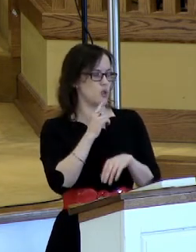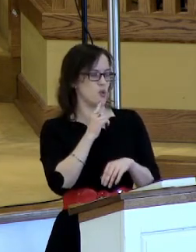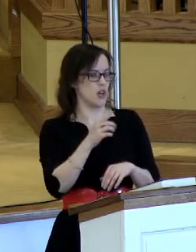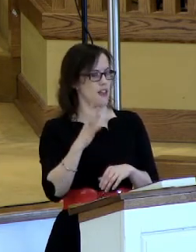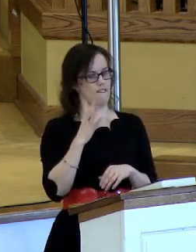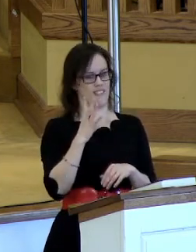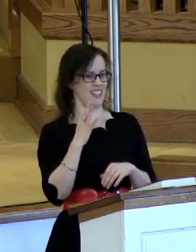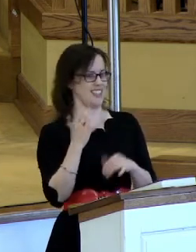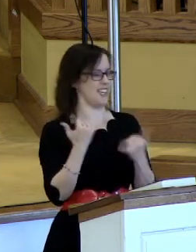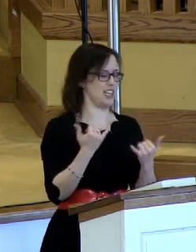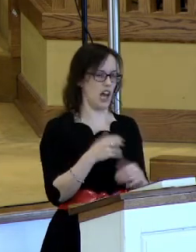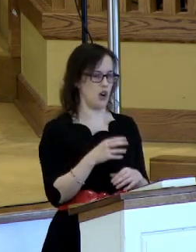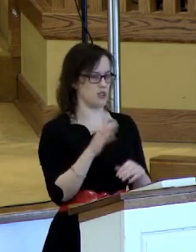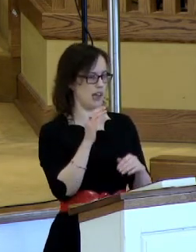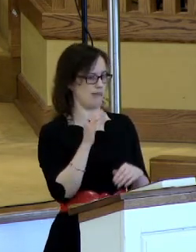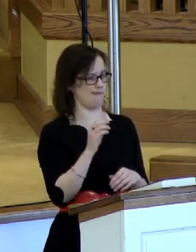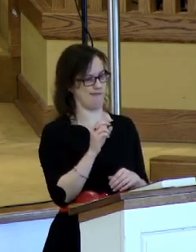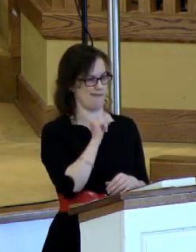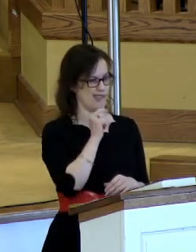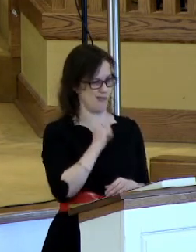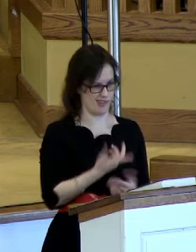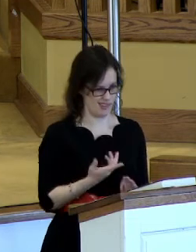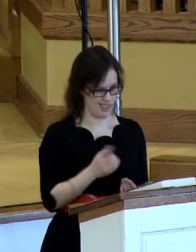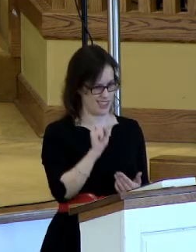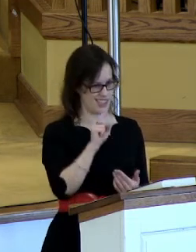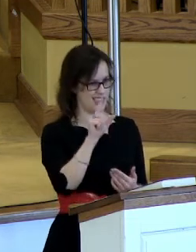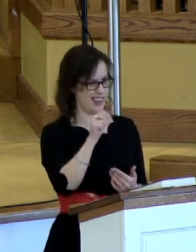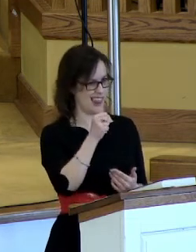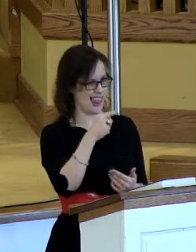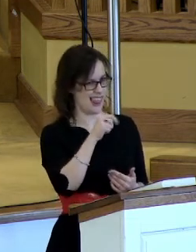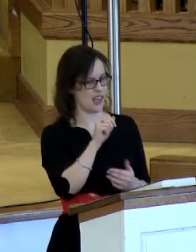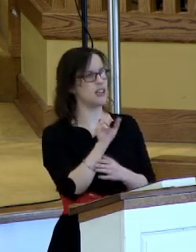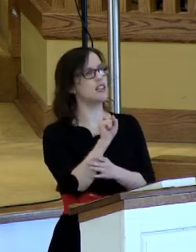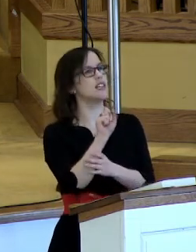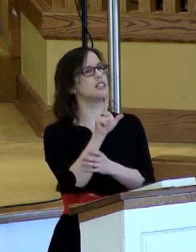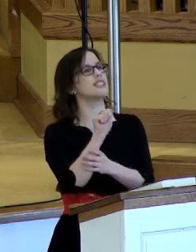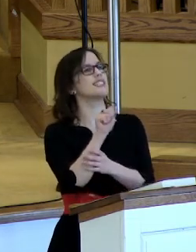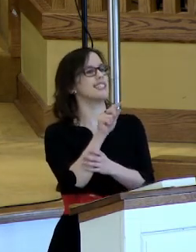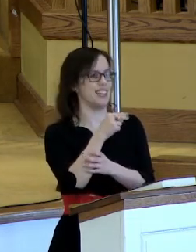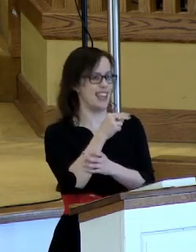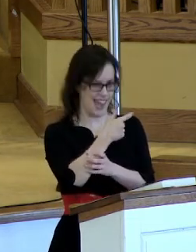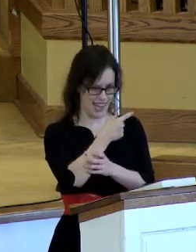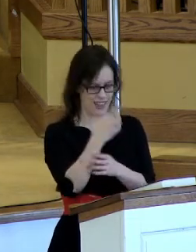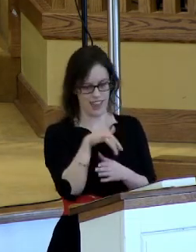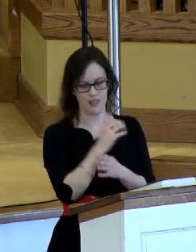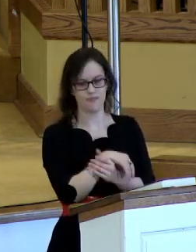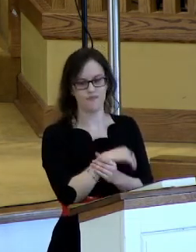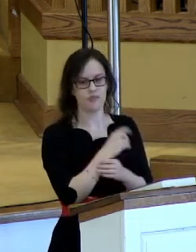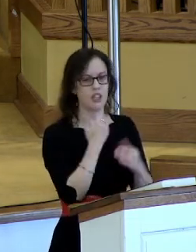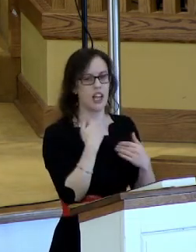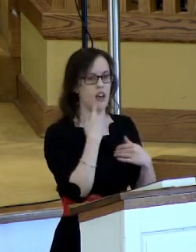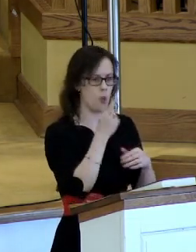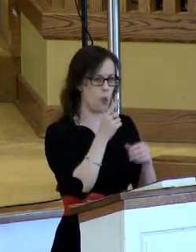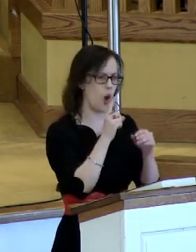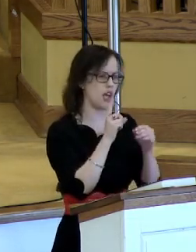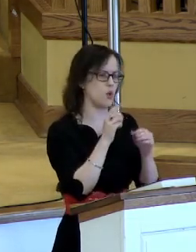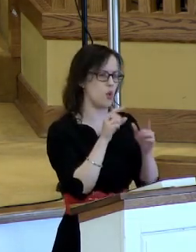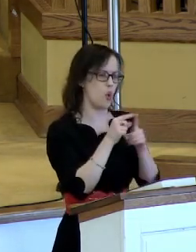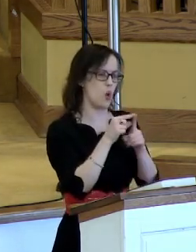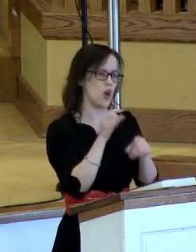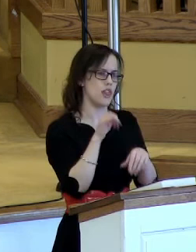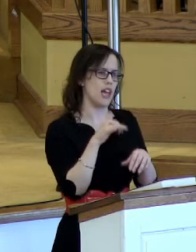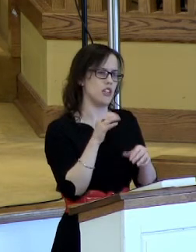this old King James Bible. They'll just pop off at the page. And one of them only shows up a little over 20 times in your Bible, and that's the word hallow